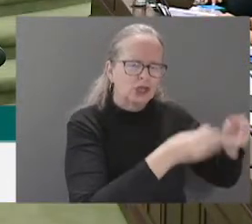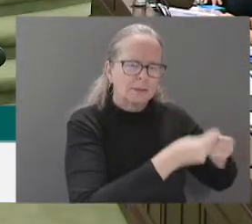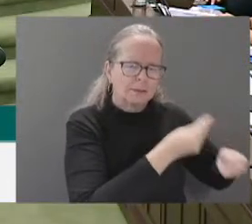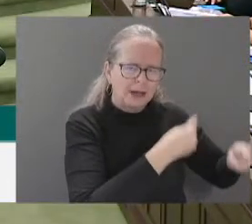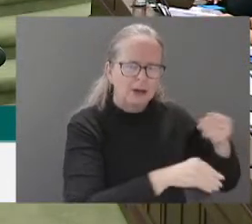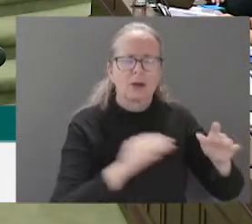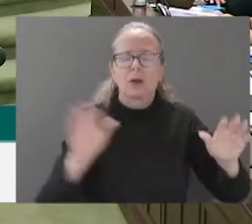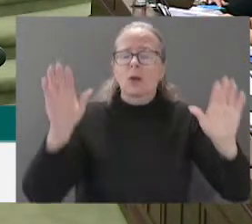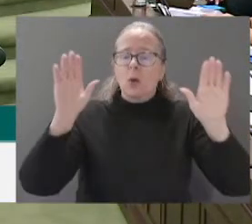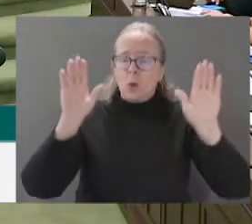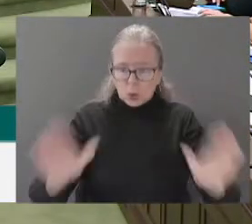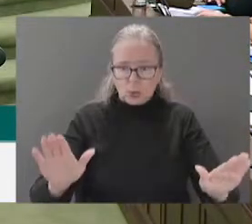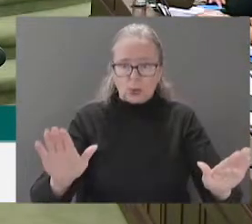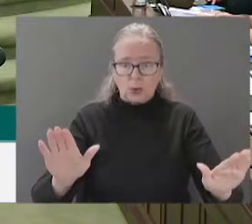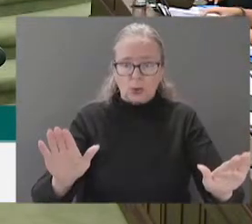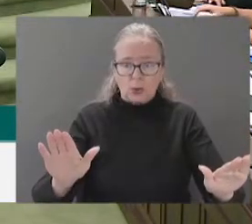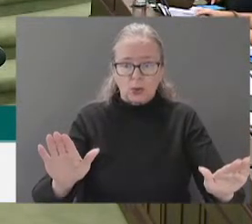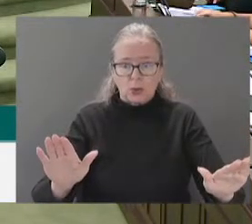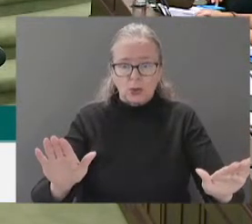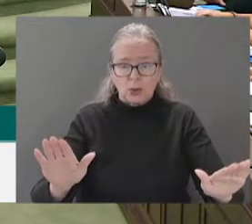order order